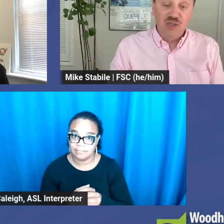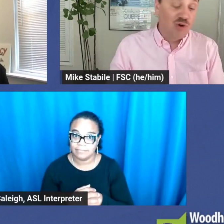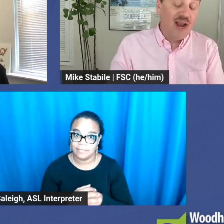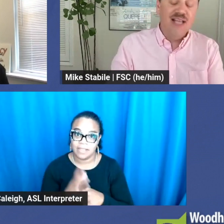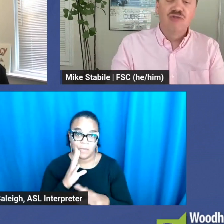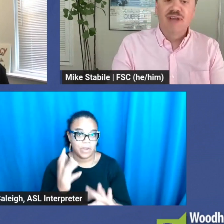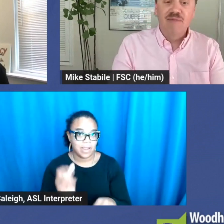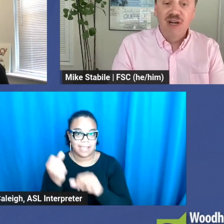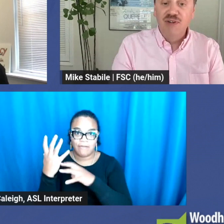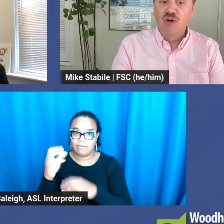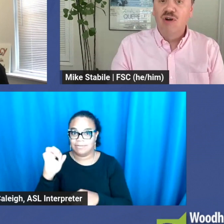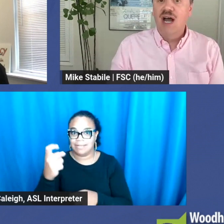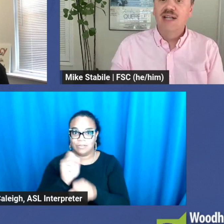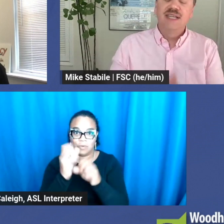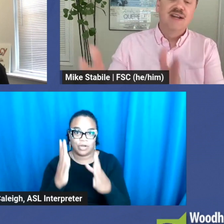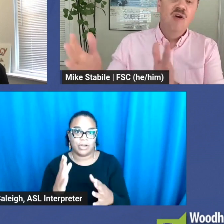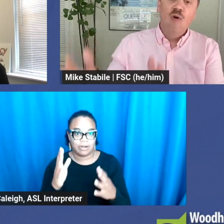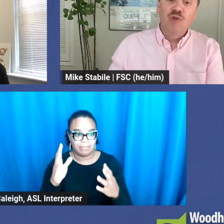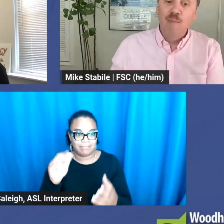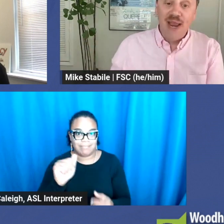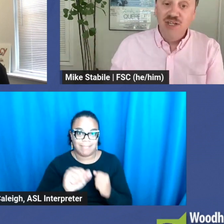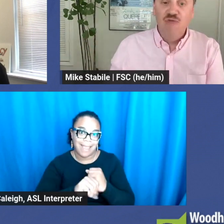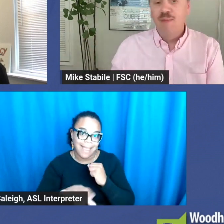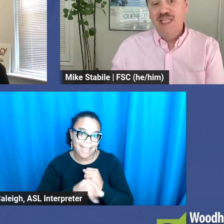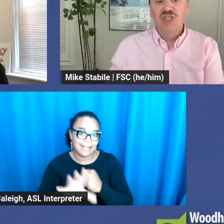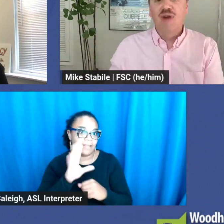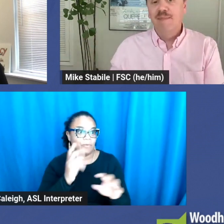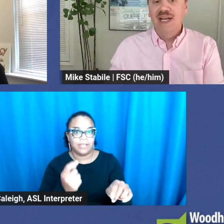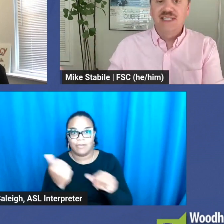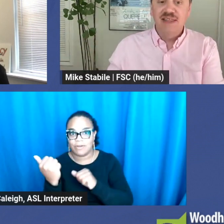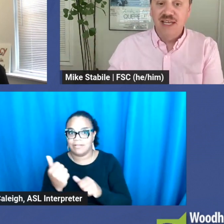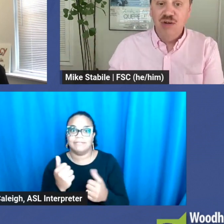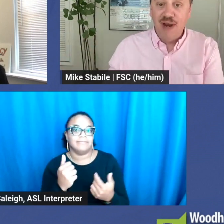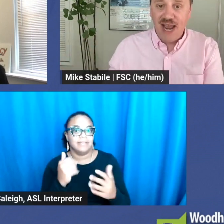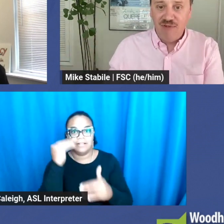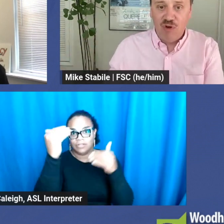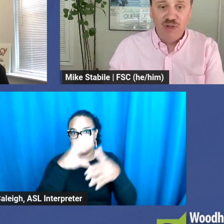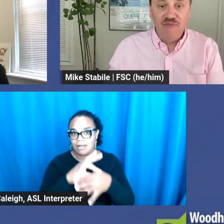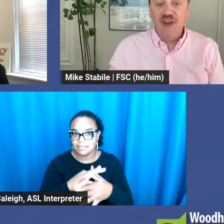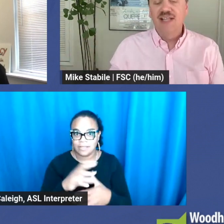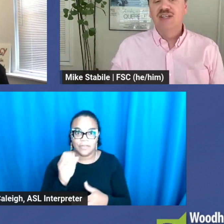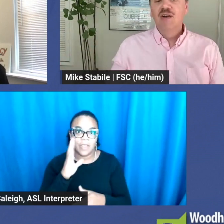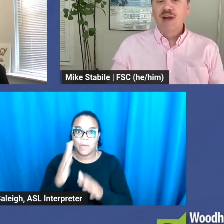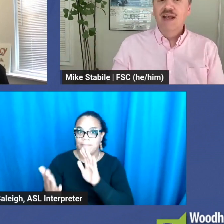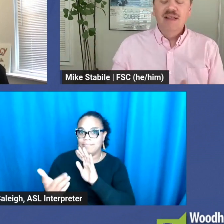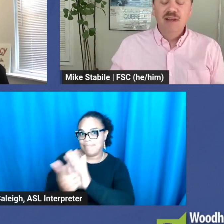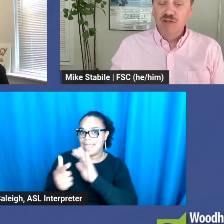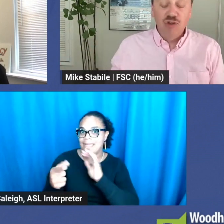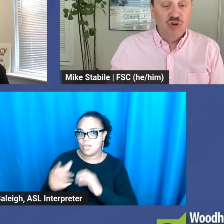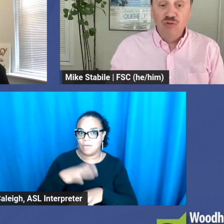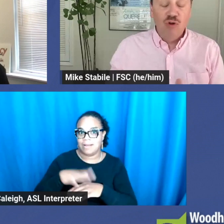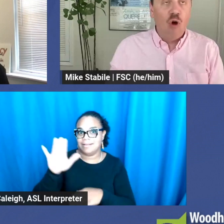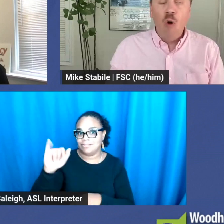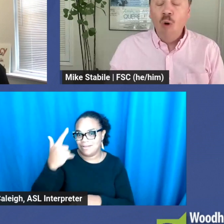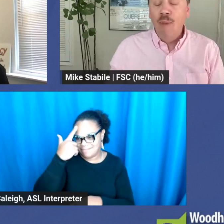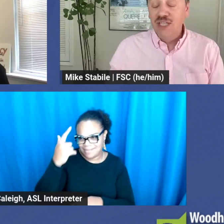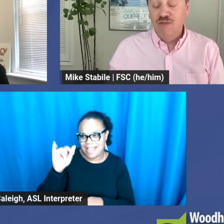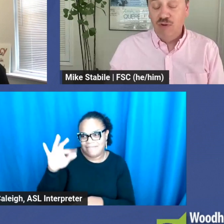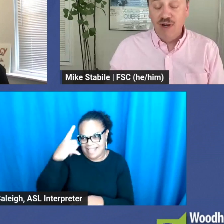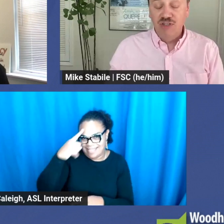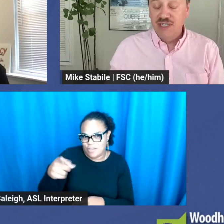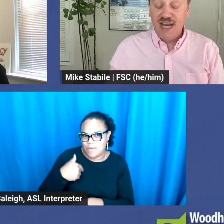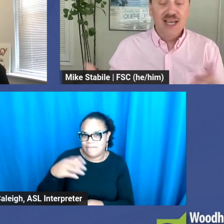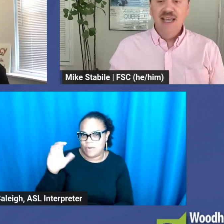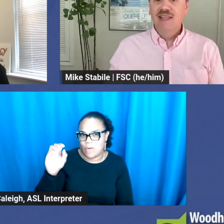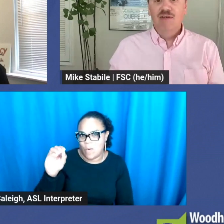of sex worker ads, or they'll get rid of adult content, or they'll ban you from Instagram because they think you might have an OnlyFans, right? There's a whole bunch